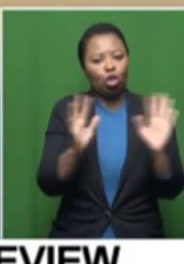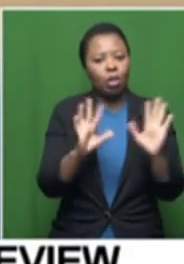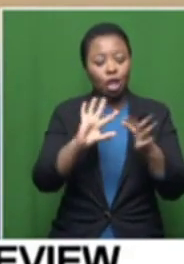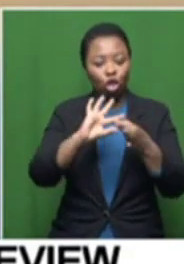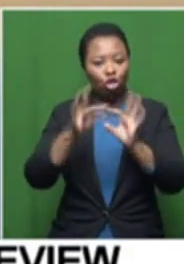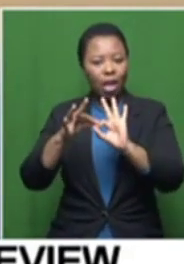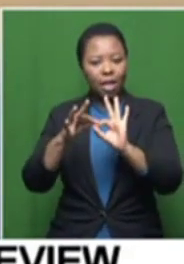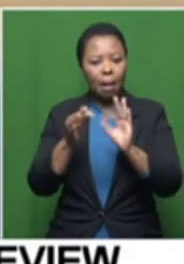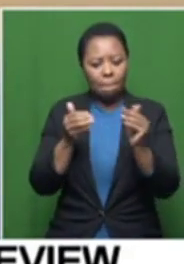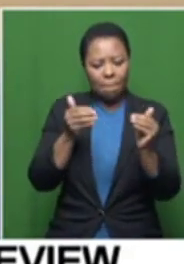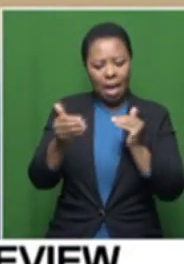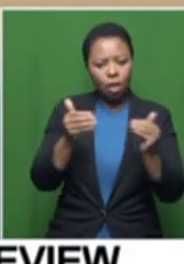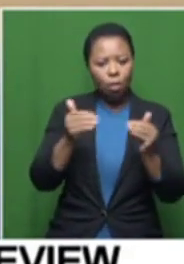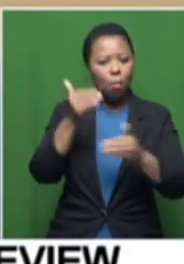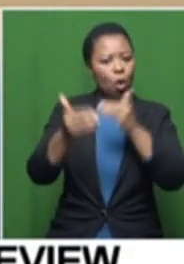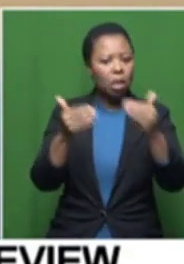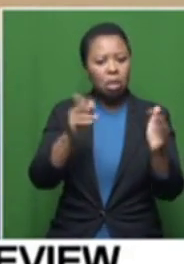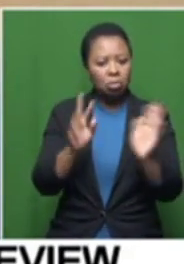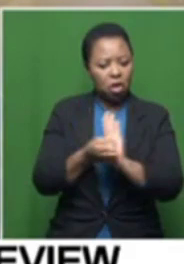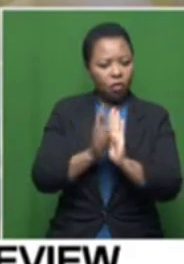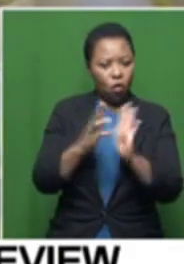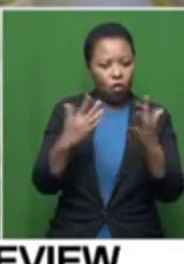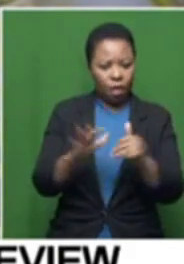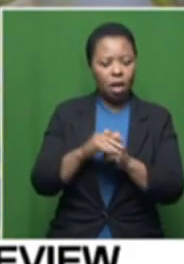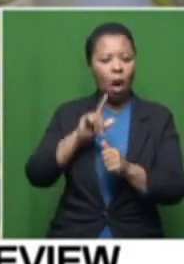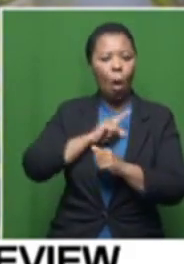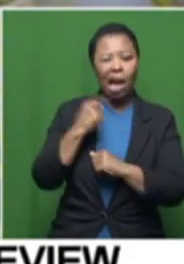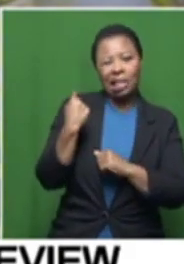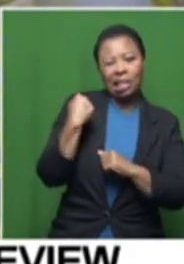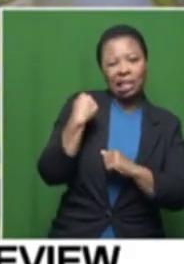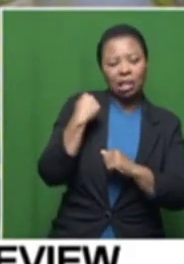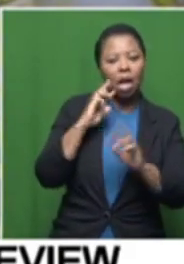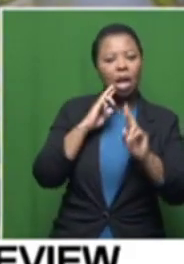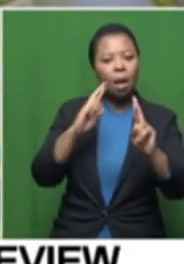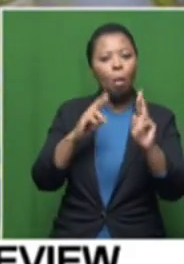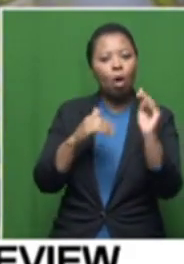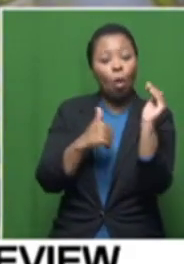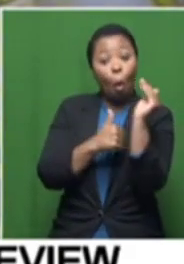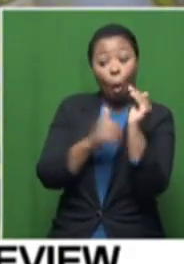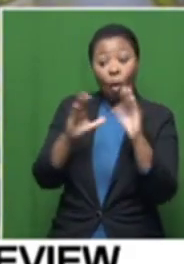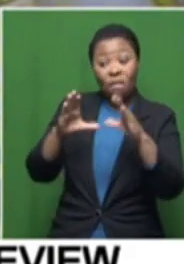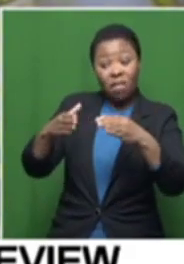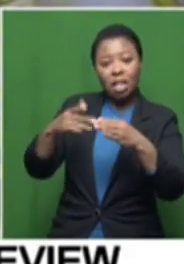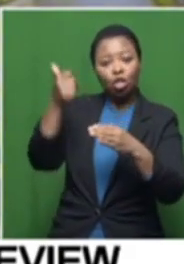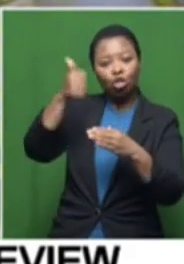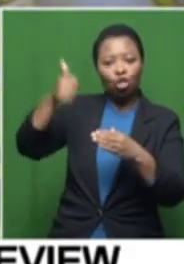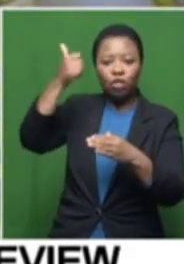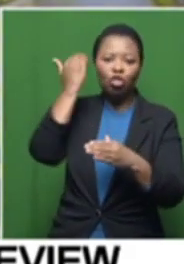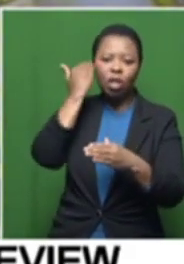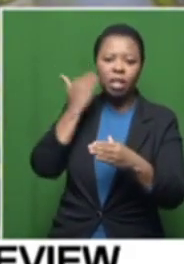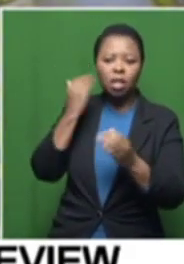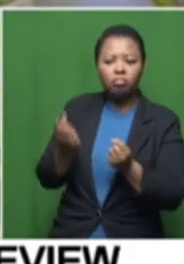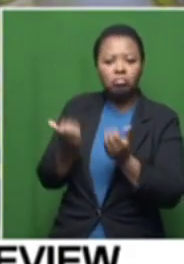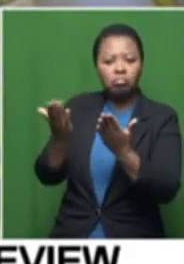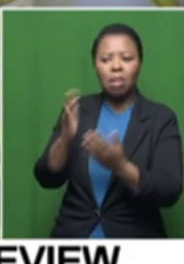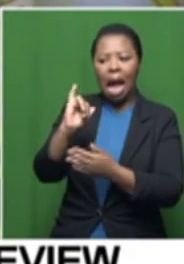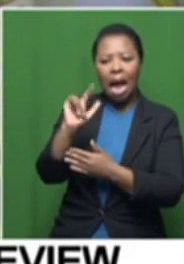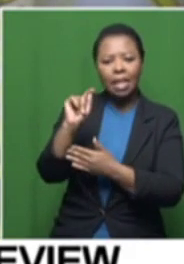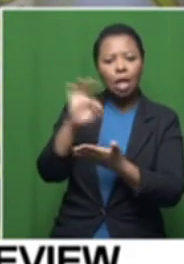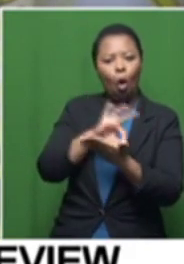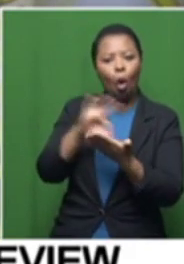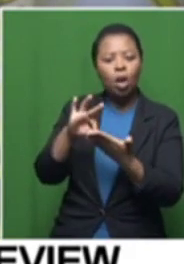management processes. The move comes after a recent report that the Office of the Chief Justice awarded a lucrative IT